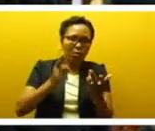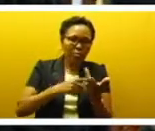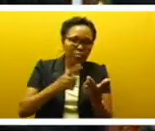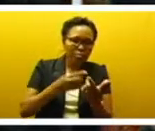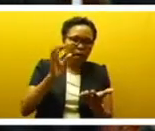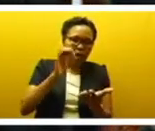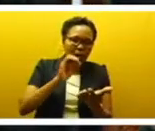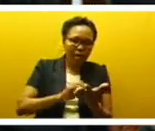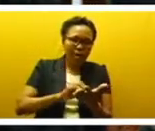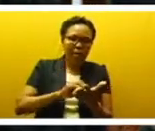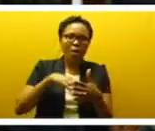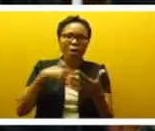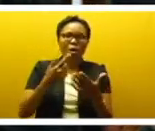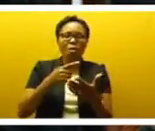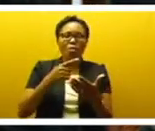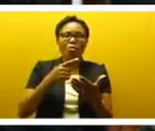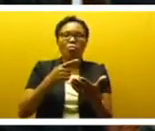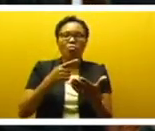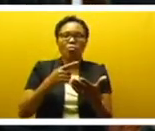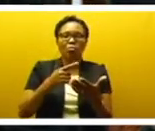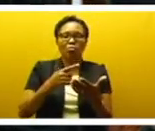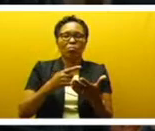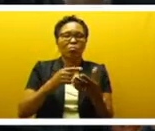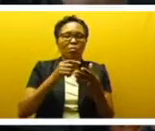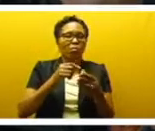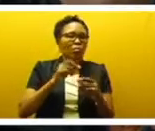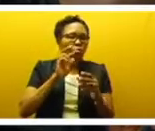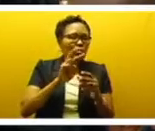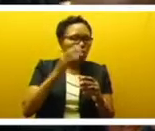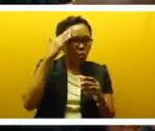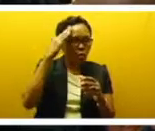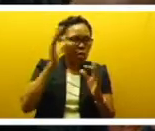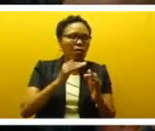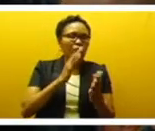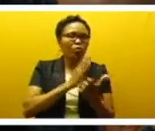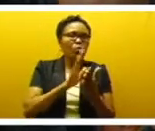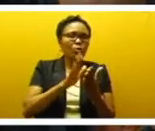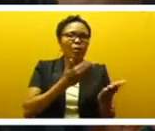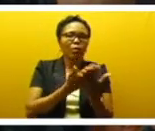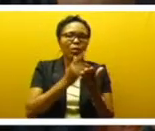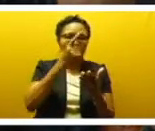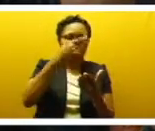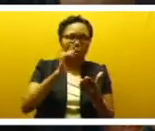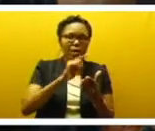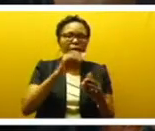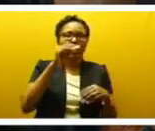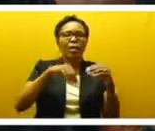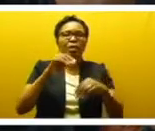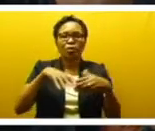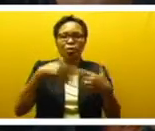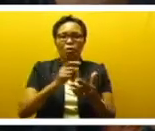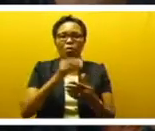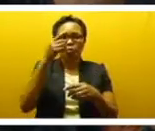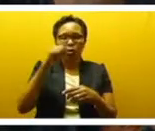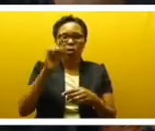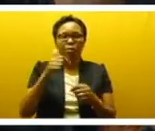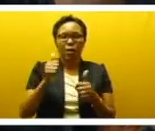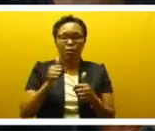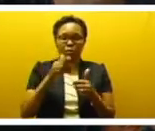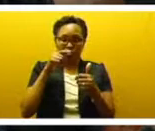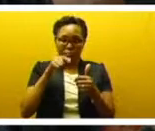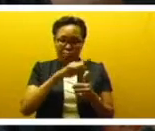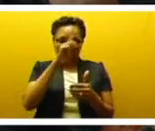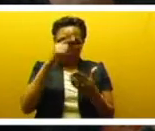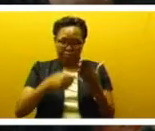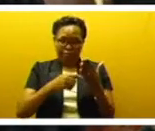petitioner appears to have won the elections or has won the election. Those would be the tests that we would add to